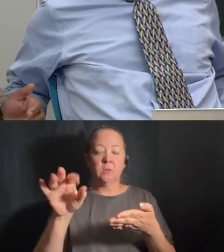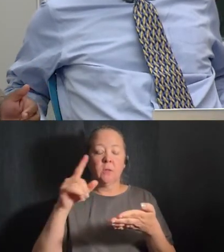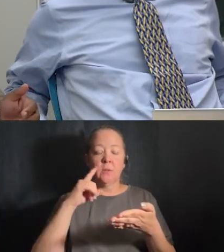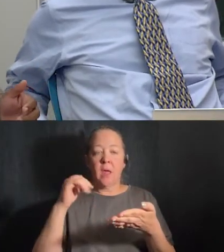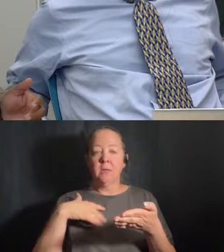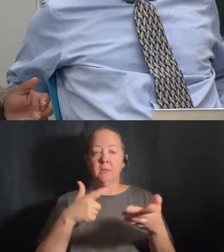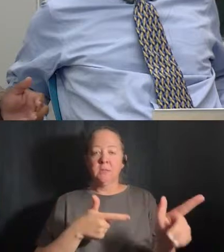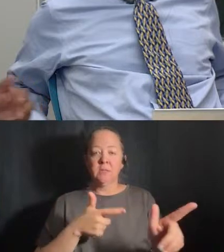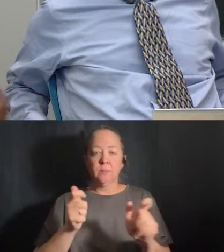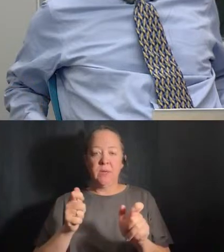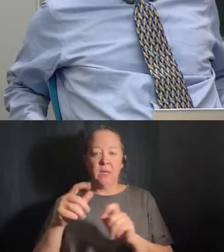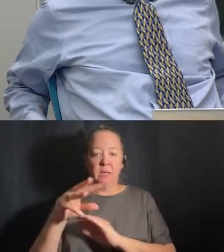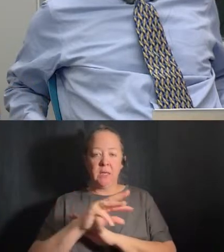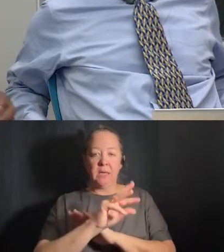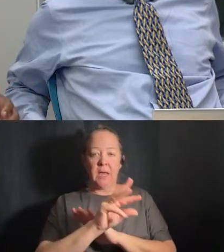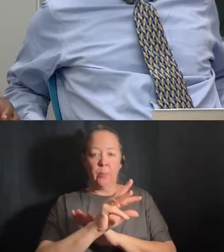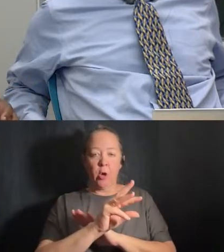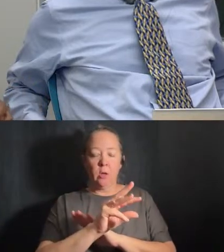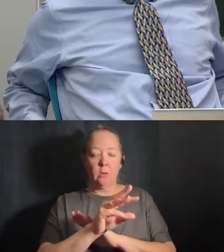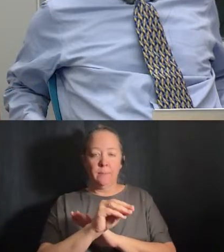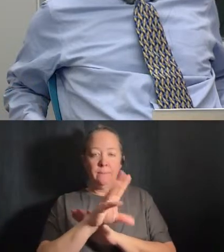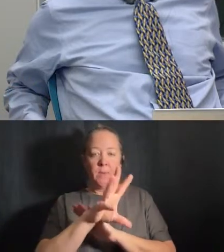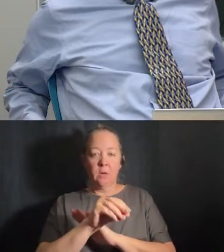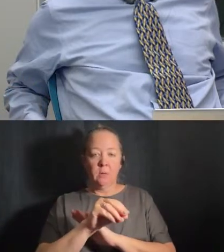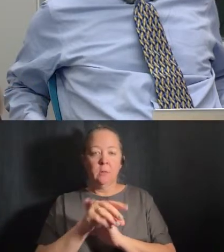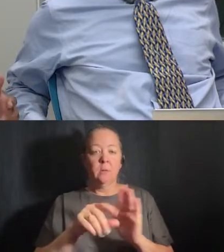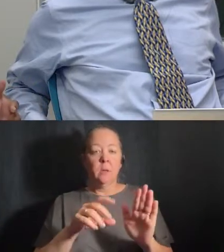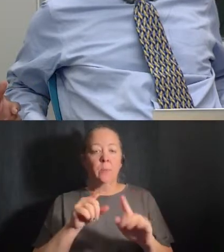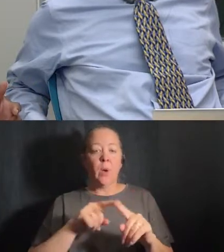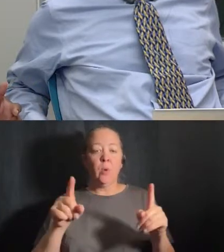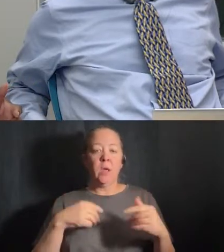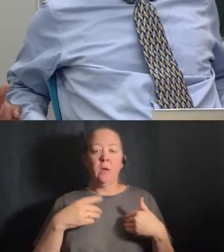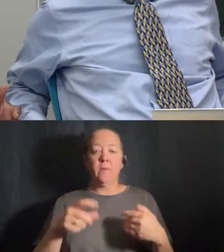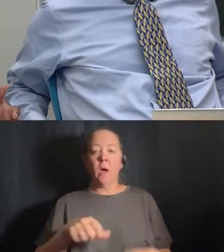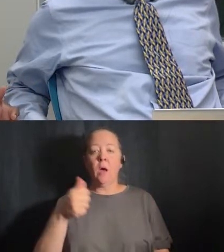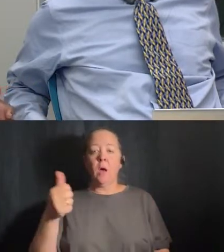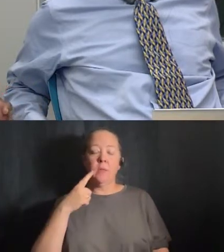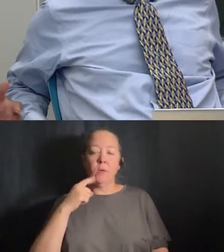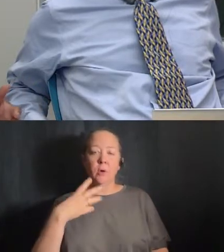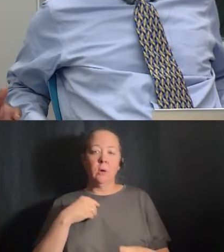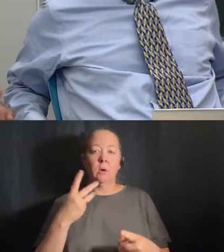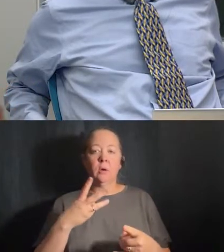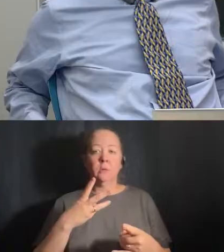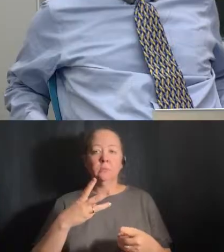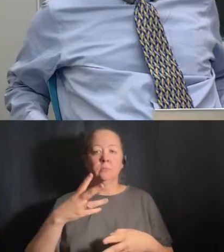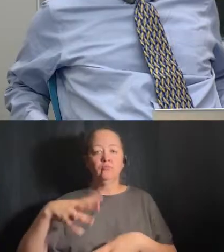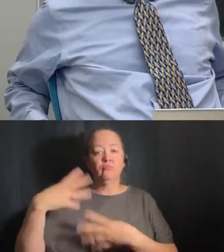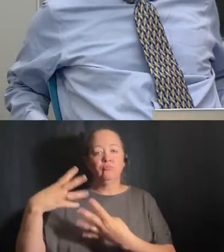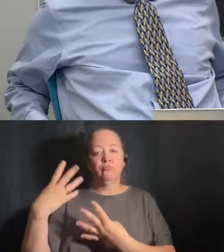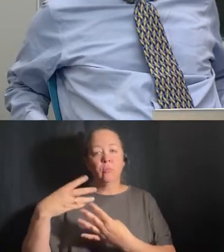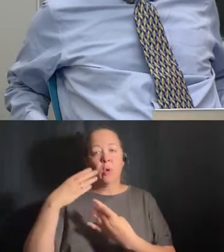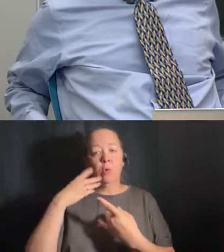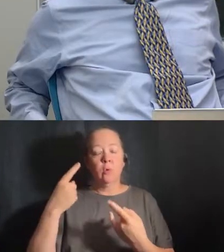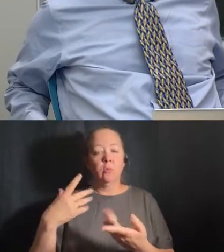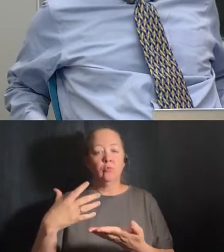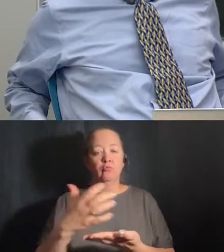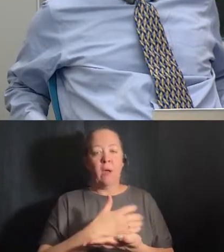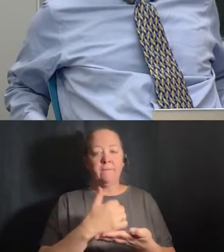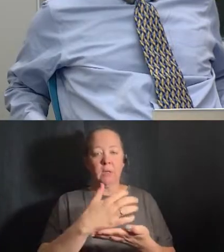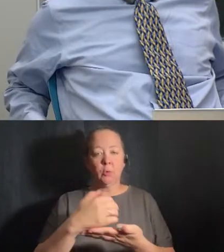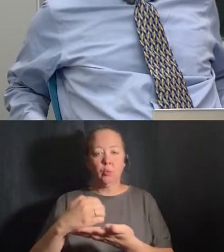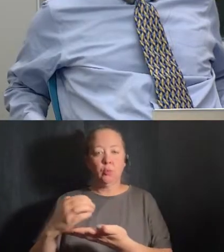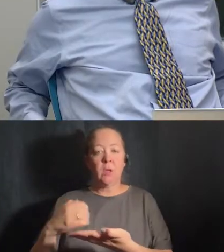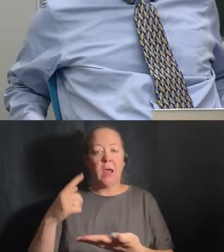be coming in within the next 5 years. So I continue to build that up. I think that balancing the budget is